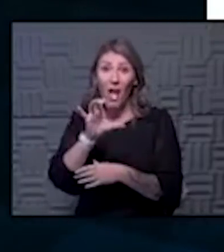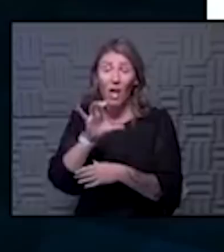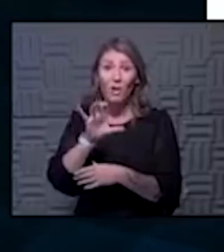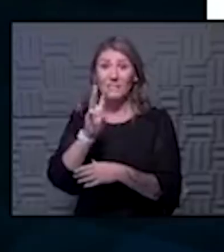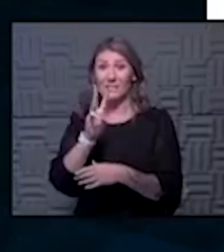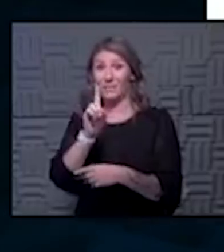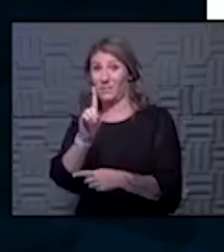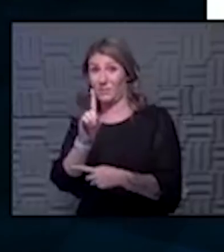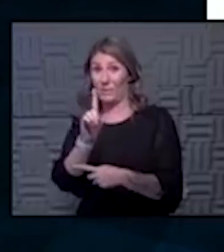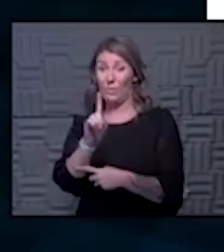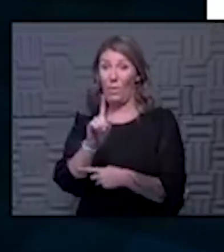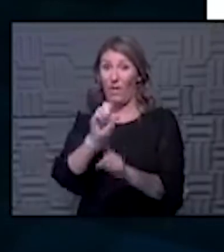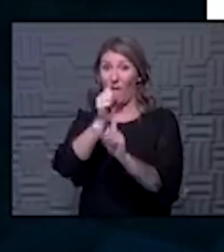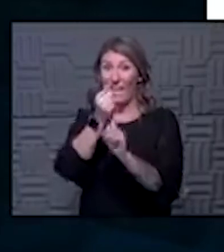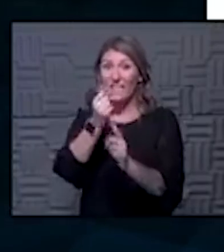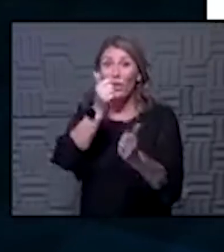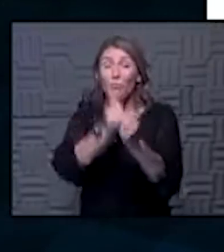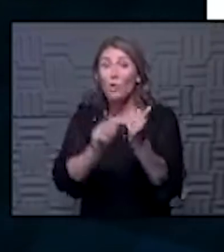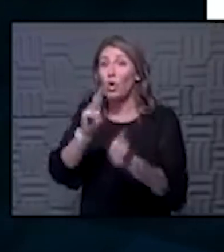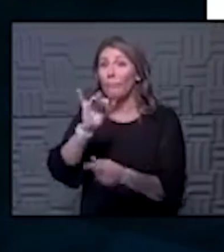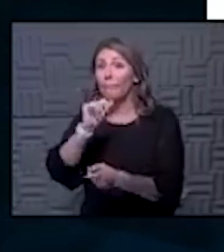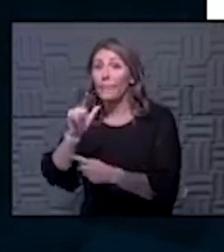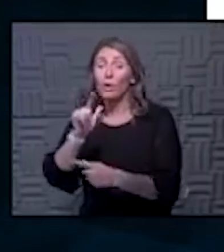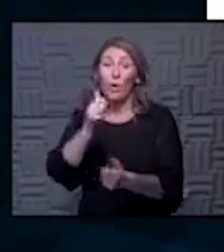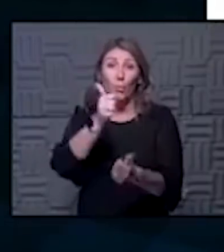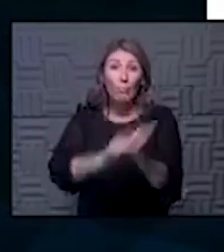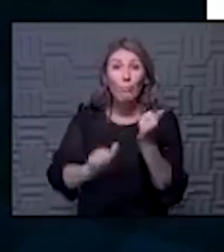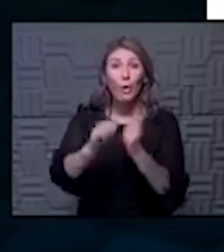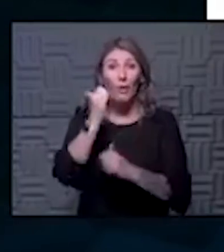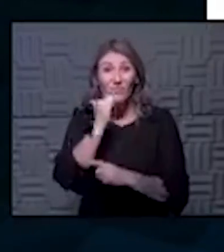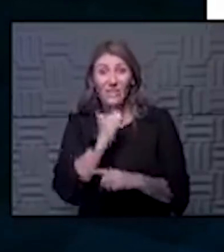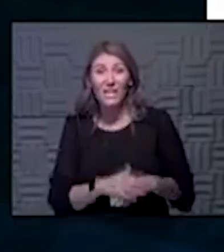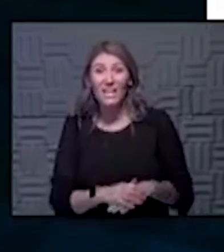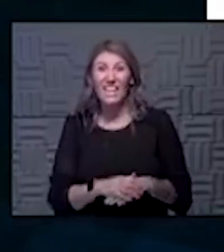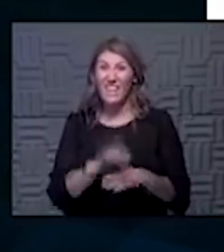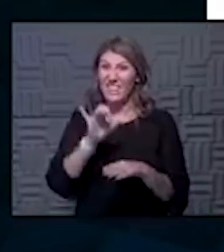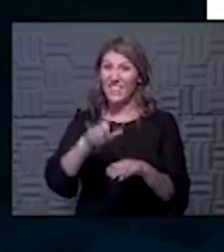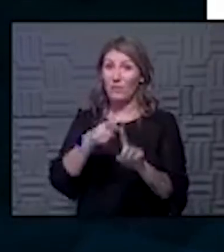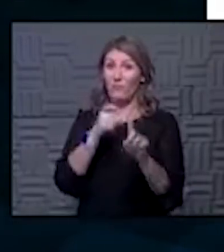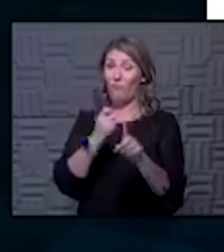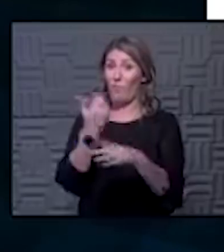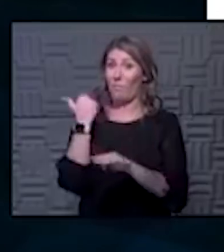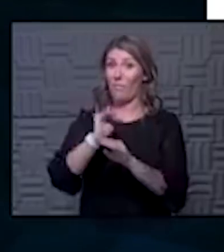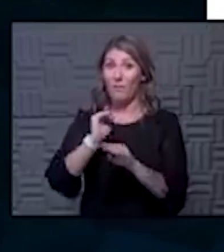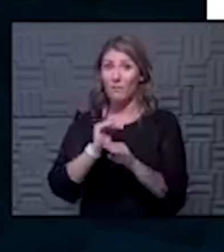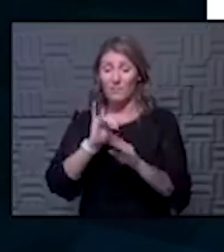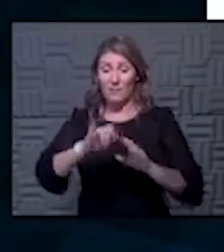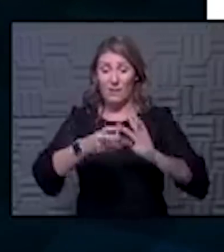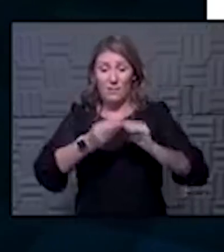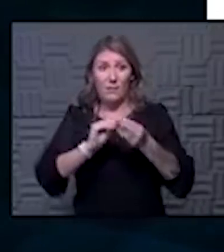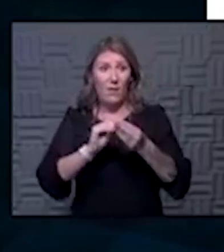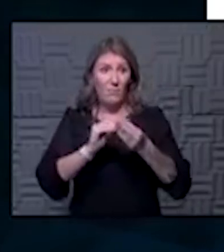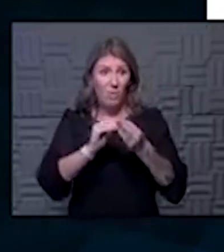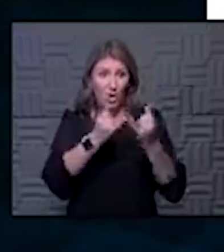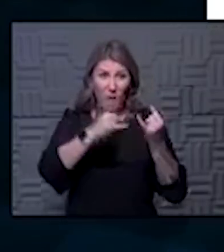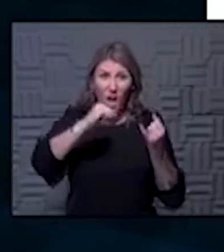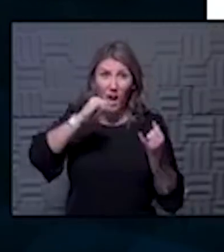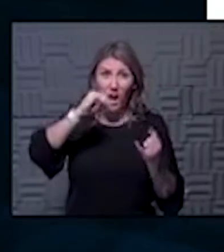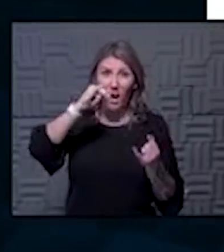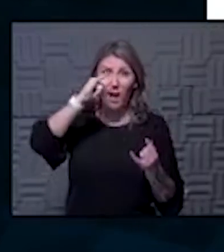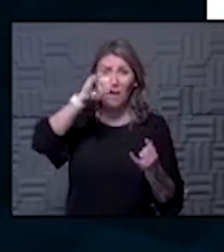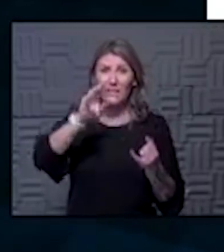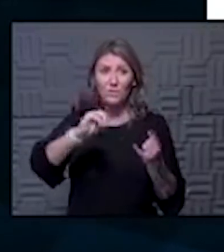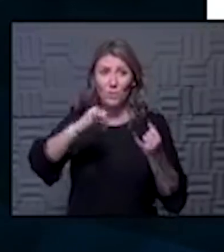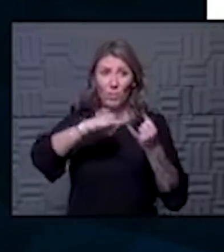million people per day right now. And this is with data through last night. So you can see that number has continued to climb. The slope of that